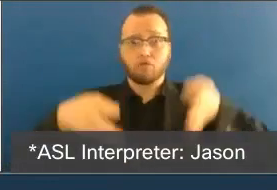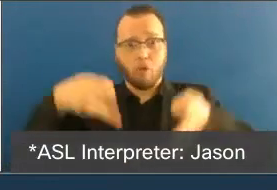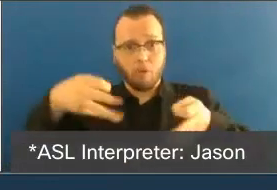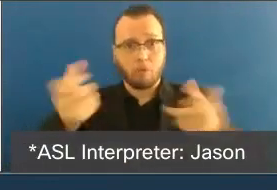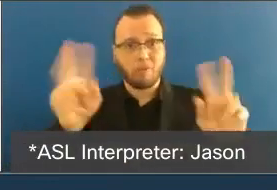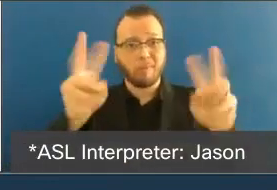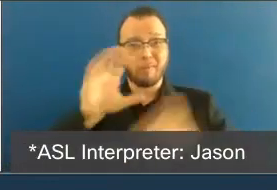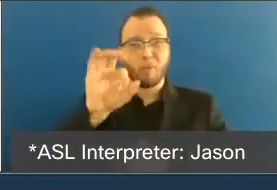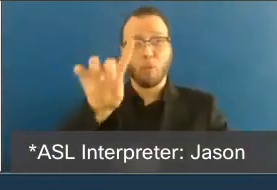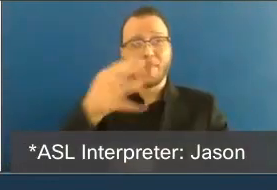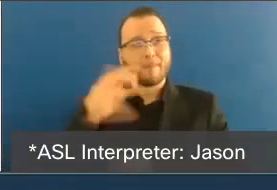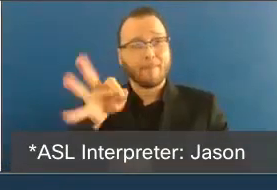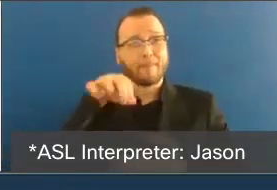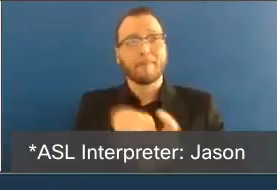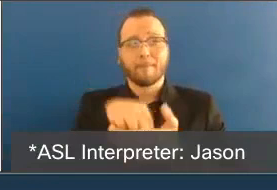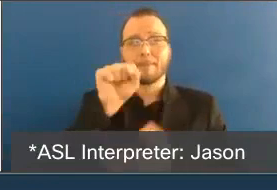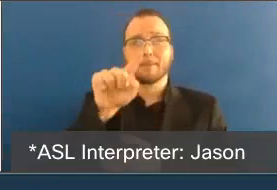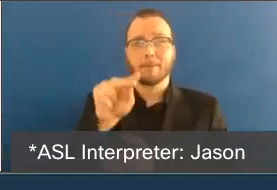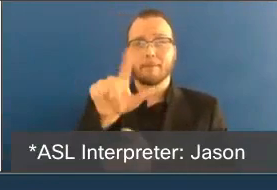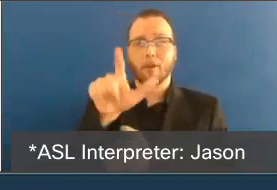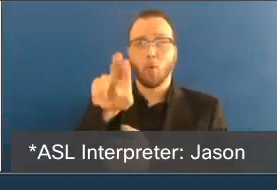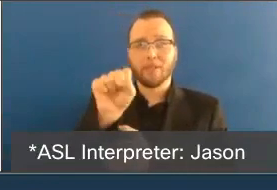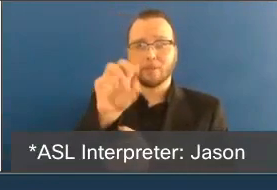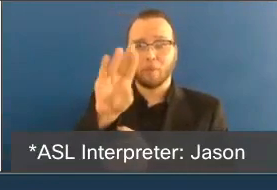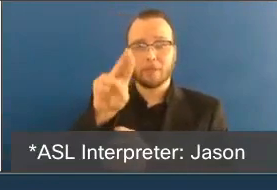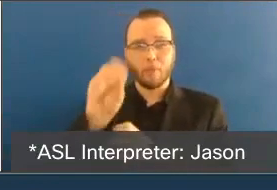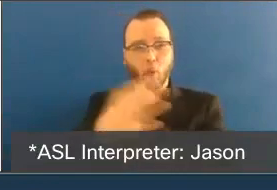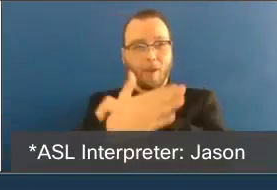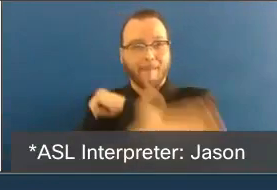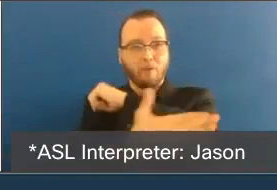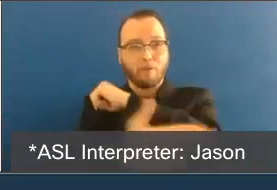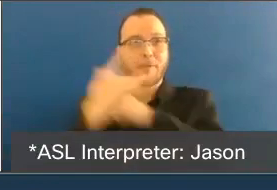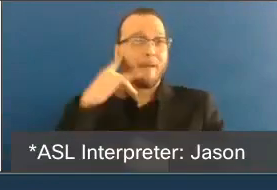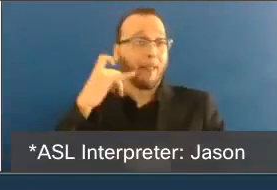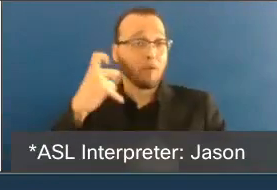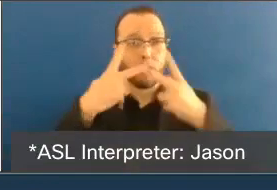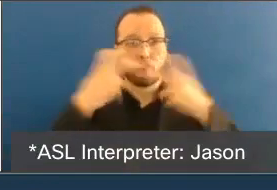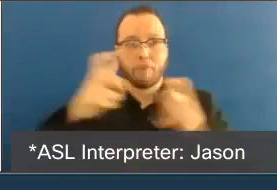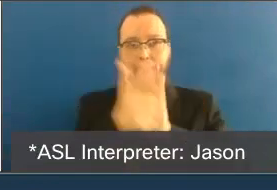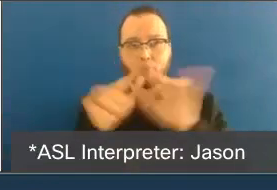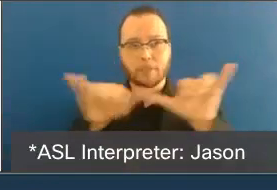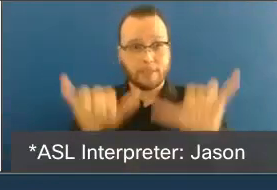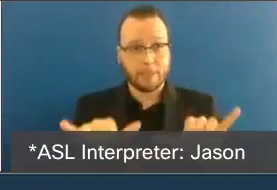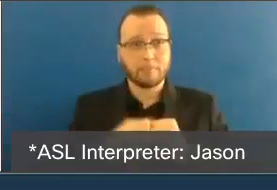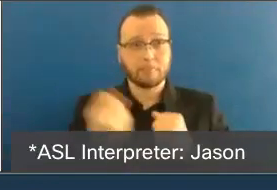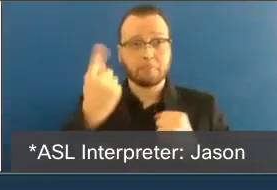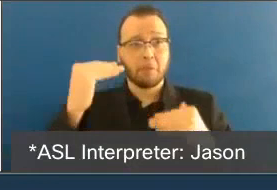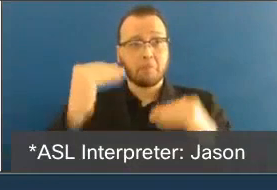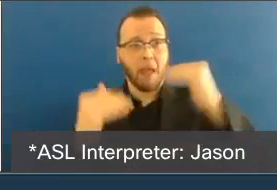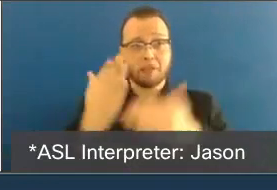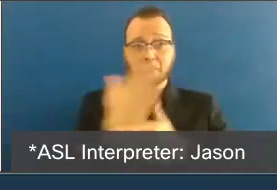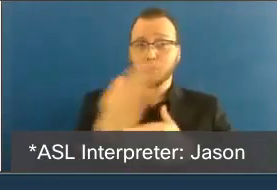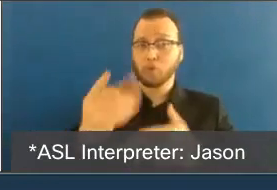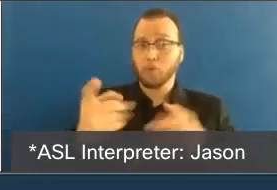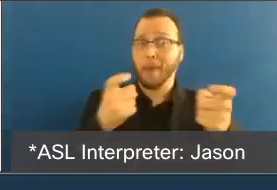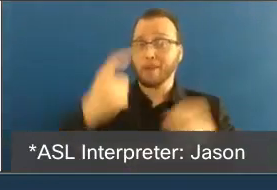Luis Obispo County, California criminal justice system, the balance between managing mental health and contagious disease among people with serious